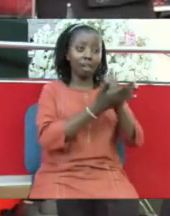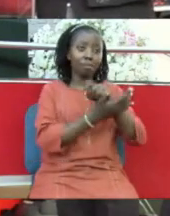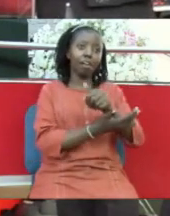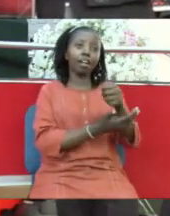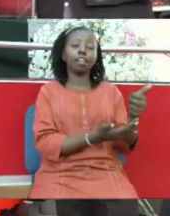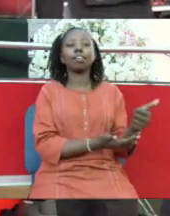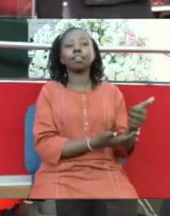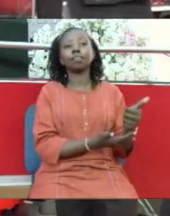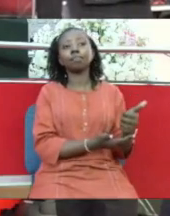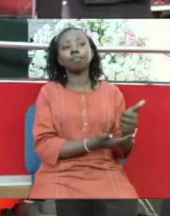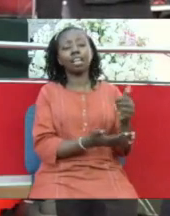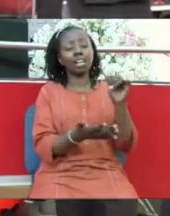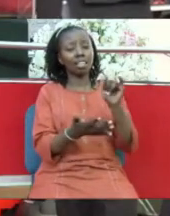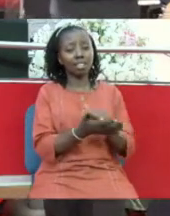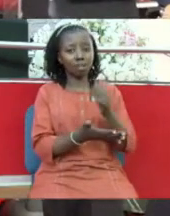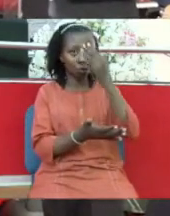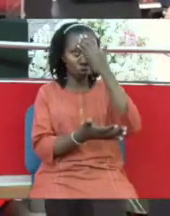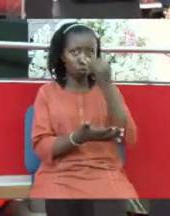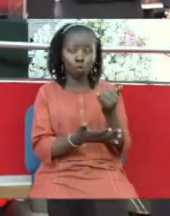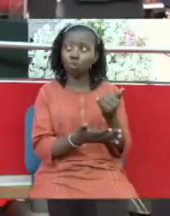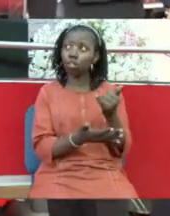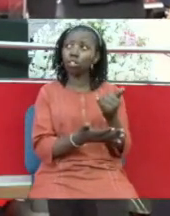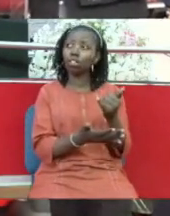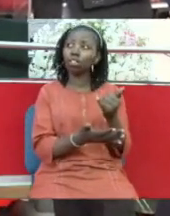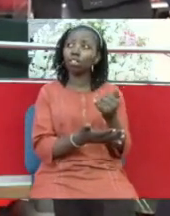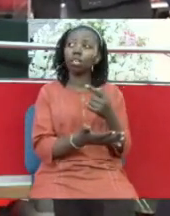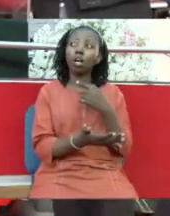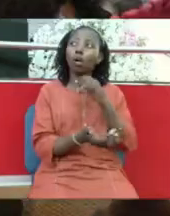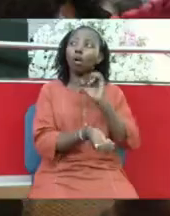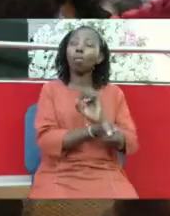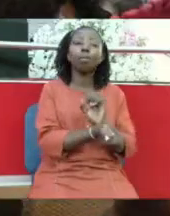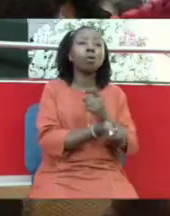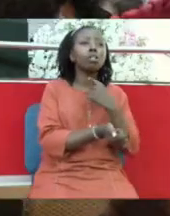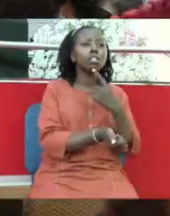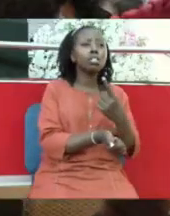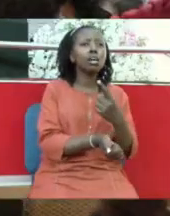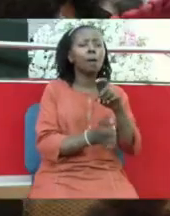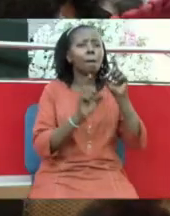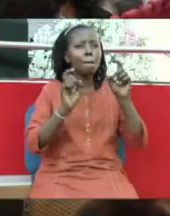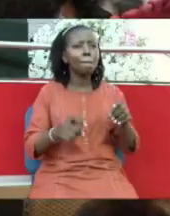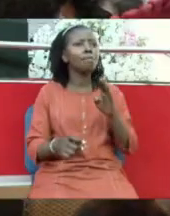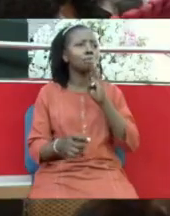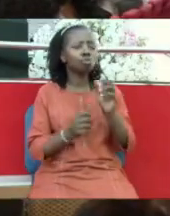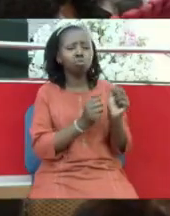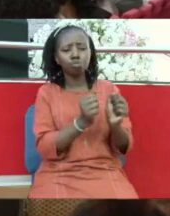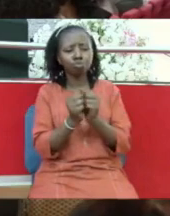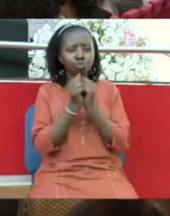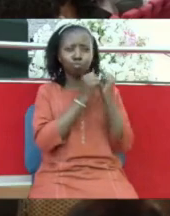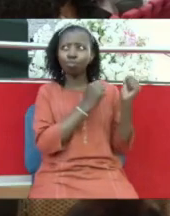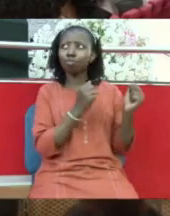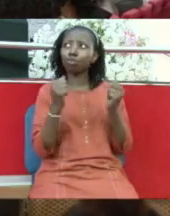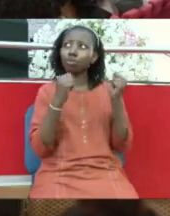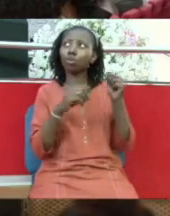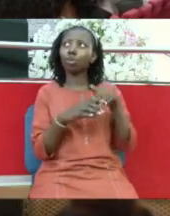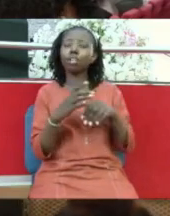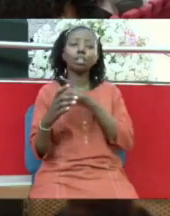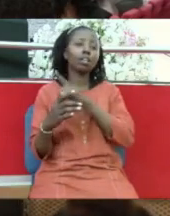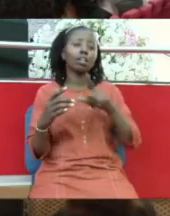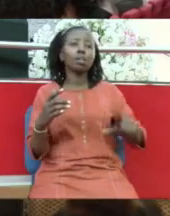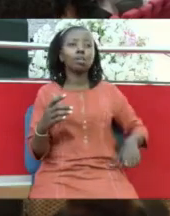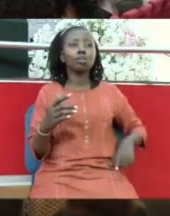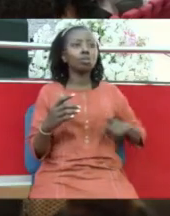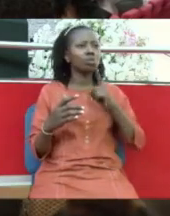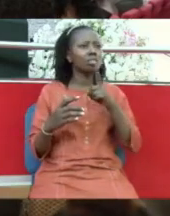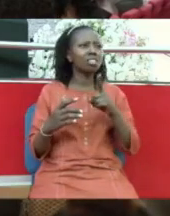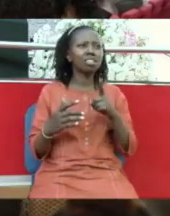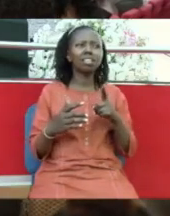And that's what Paul is telling us. You have to be strong yourself in the Lord. You see what is being popular preaching these